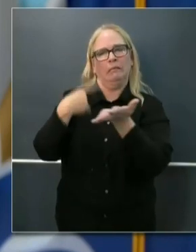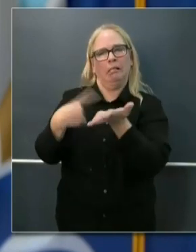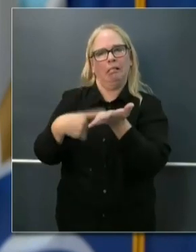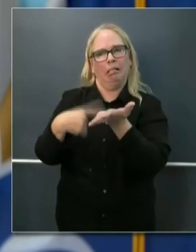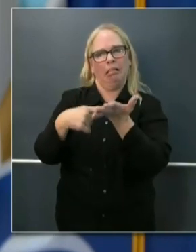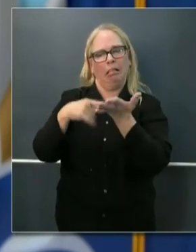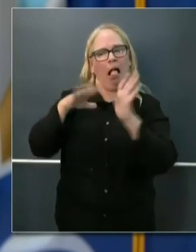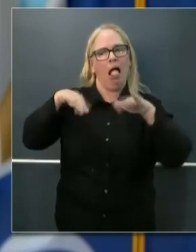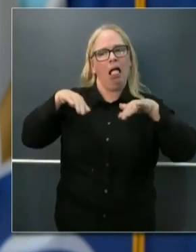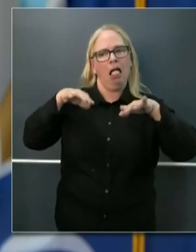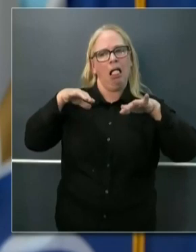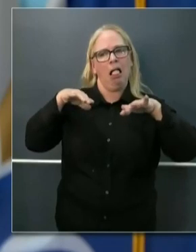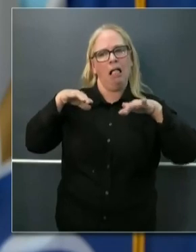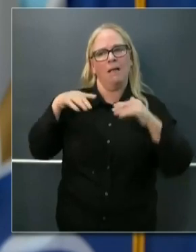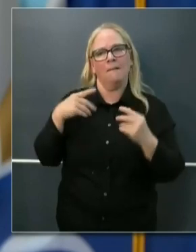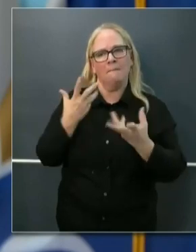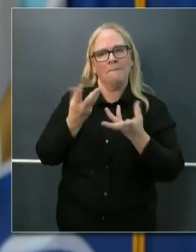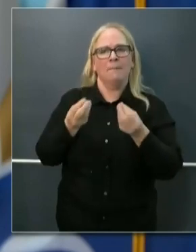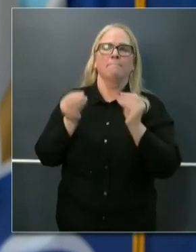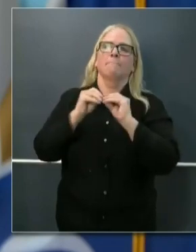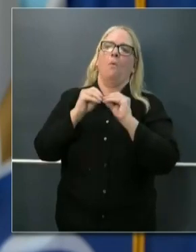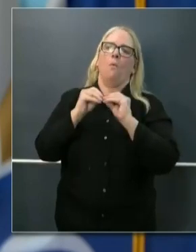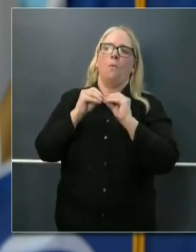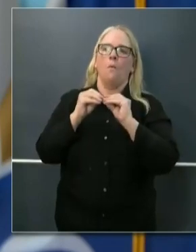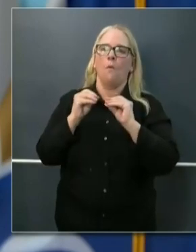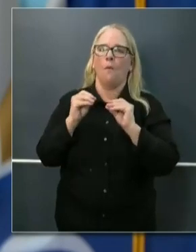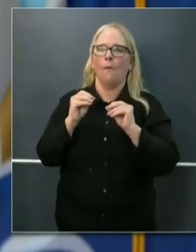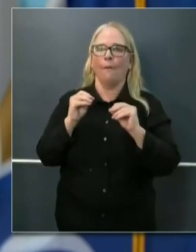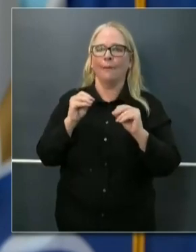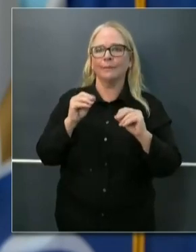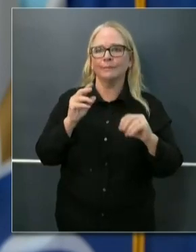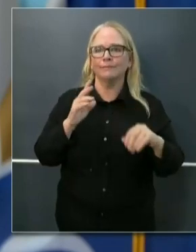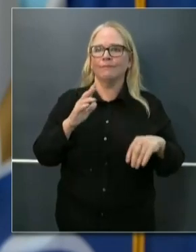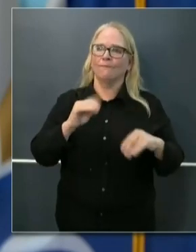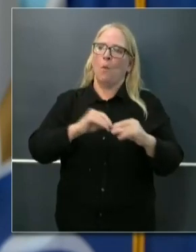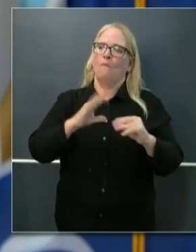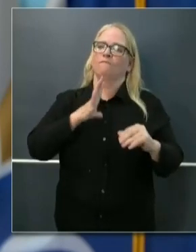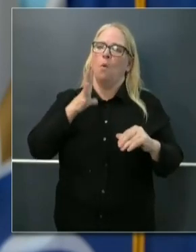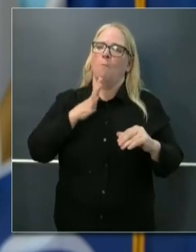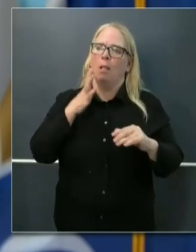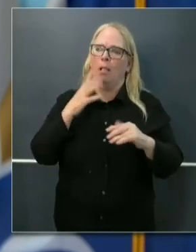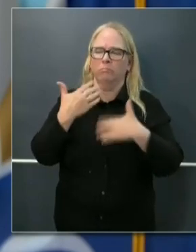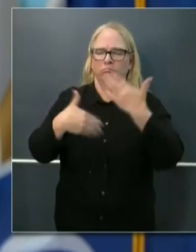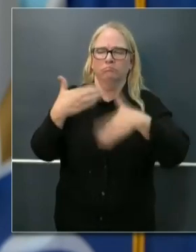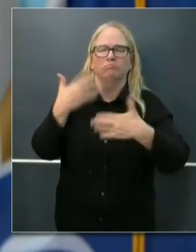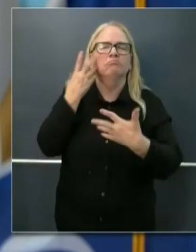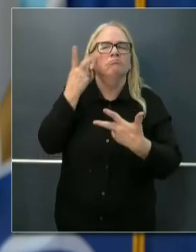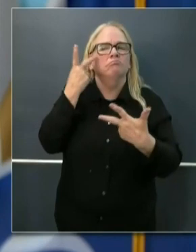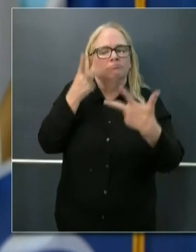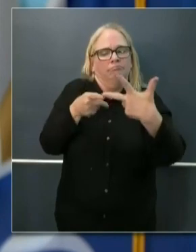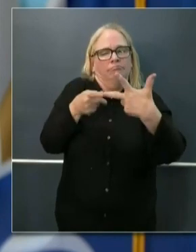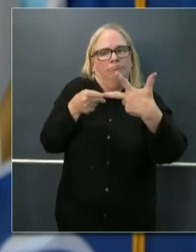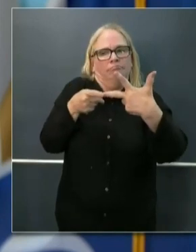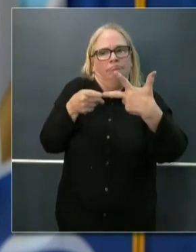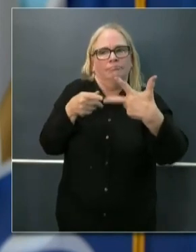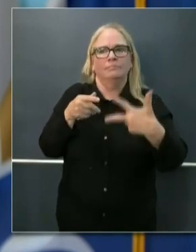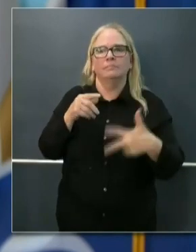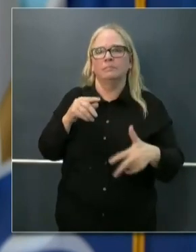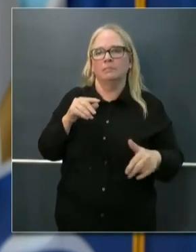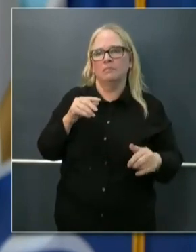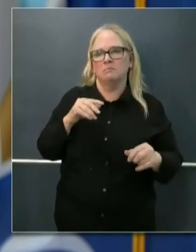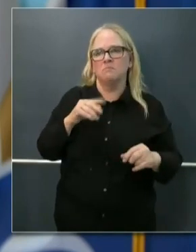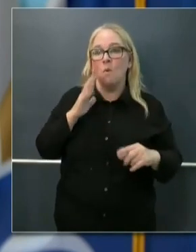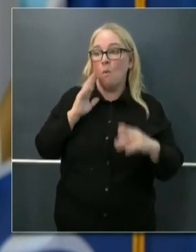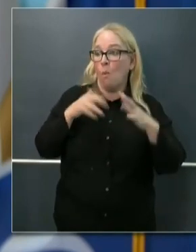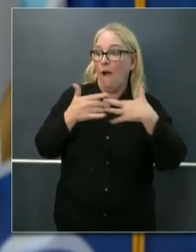think, being more, we'll more formally be rolling out what we believe are the best decisions for